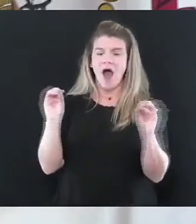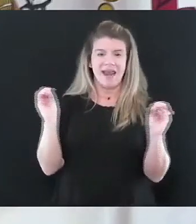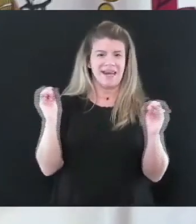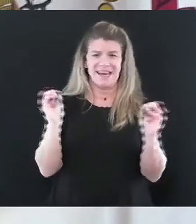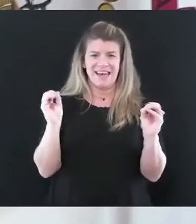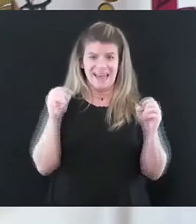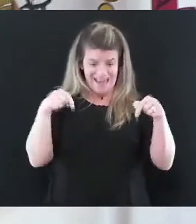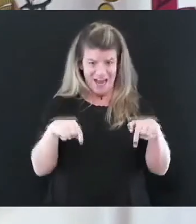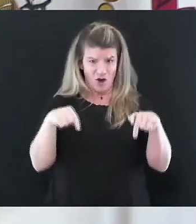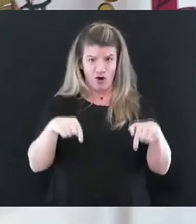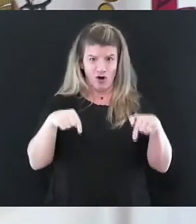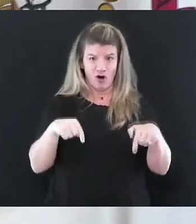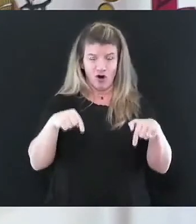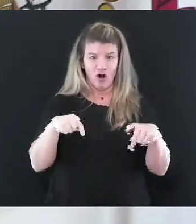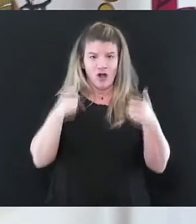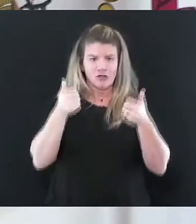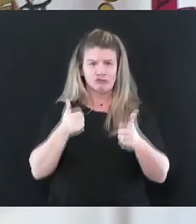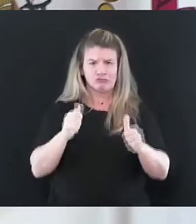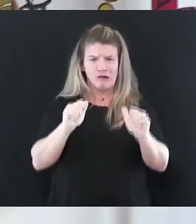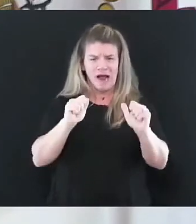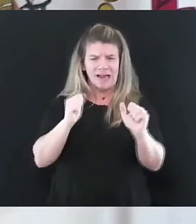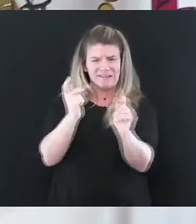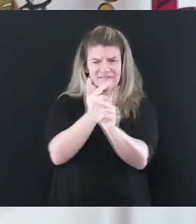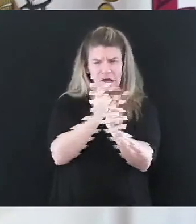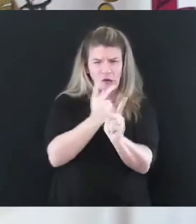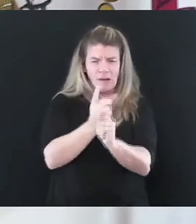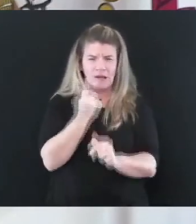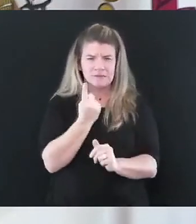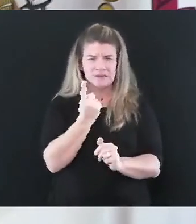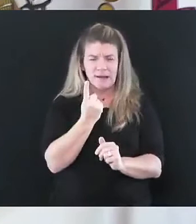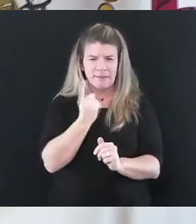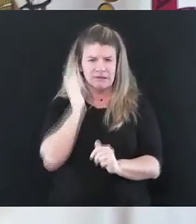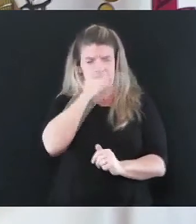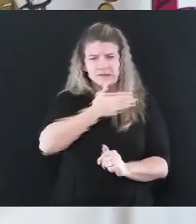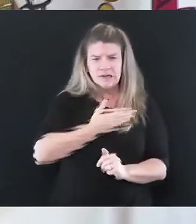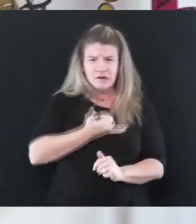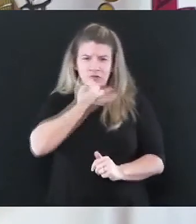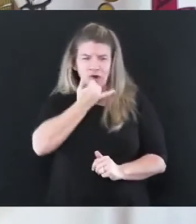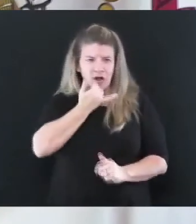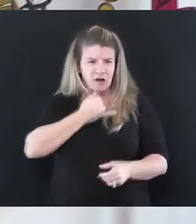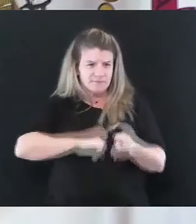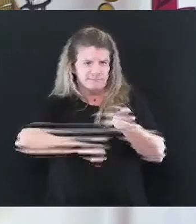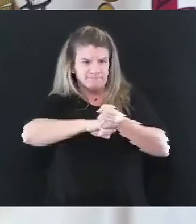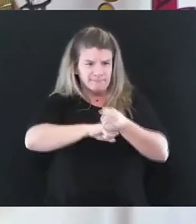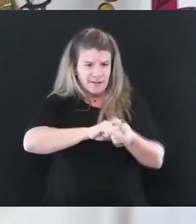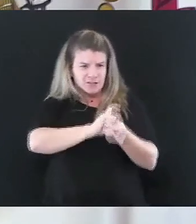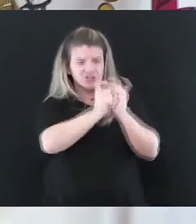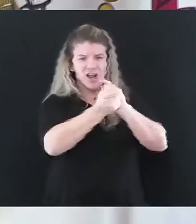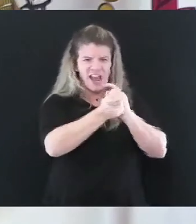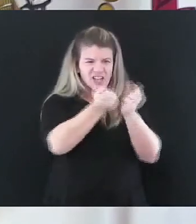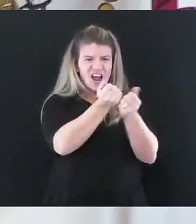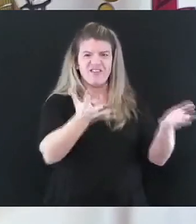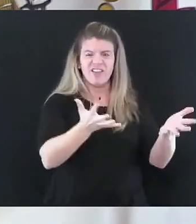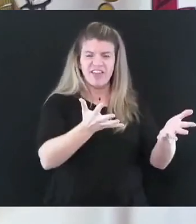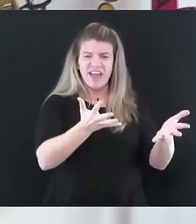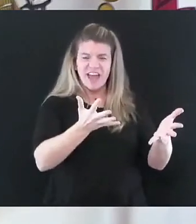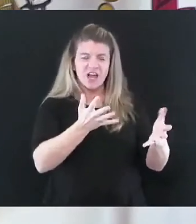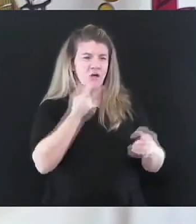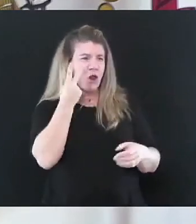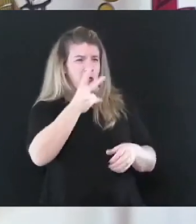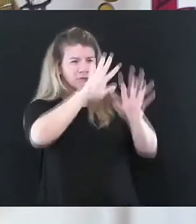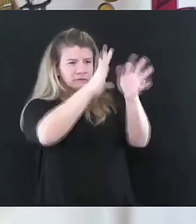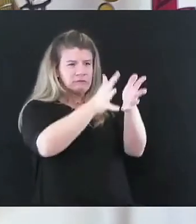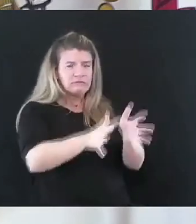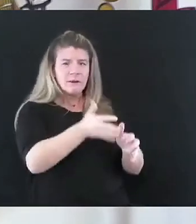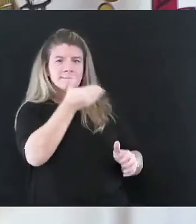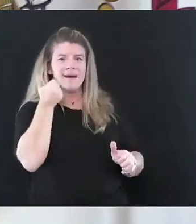to do some sinister thing to be able to accommodate or move things around or make things look better than they